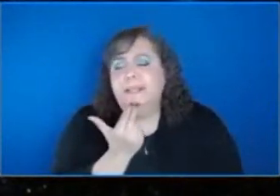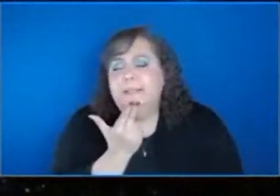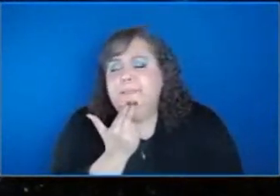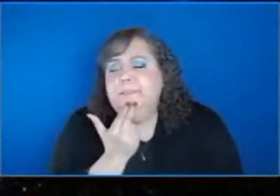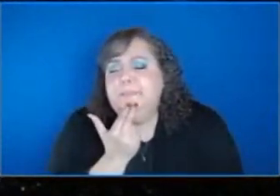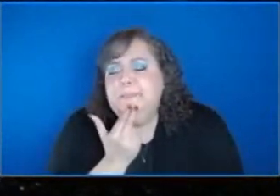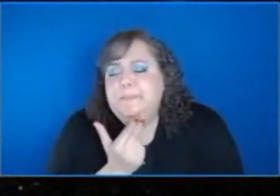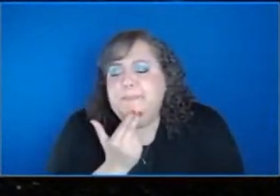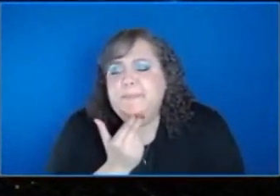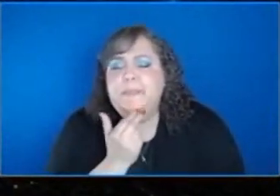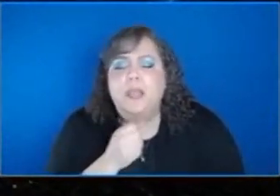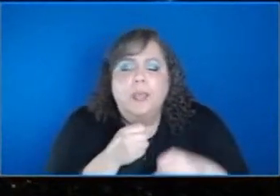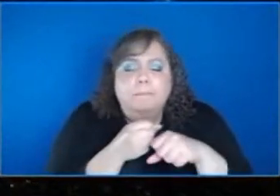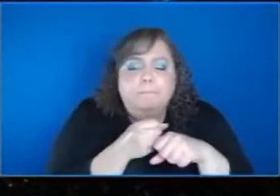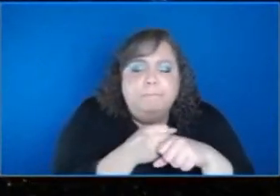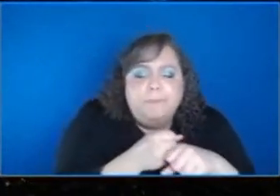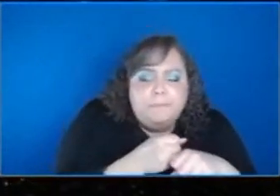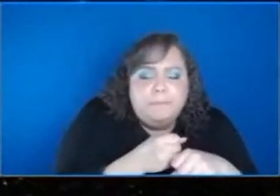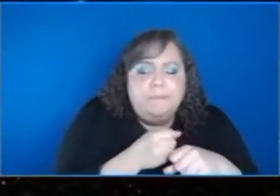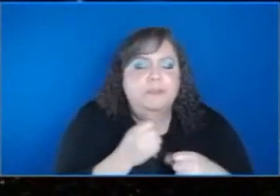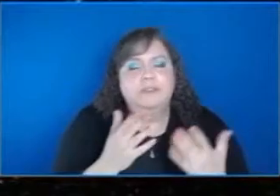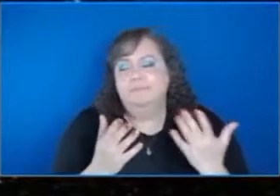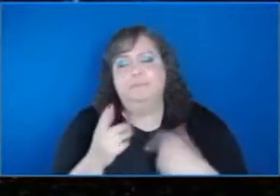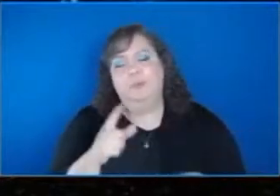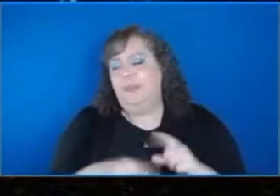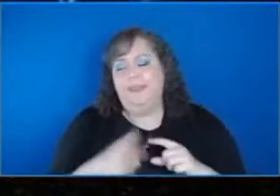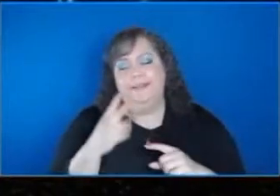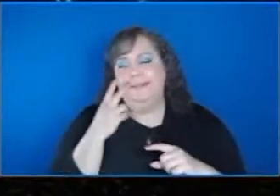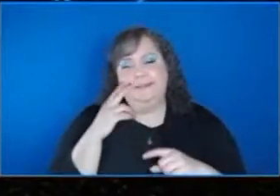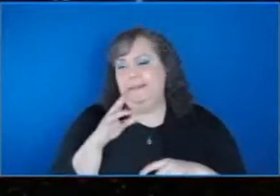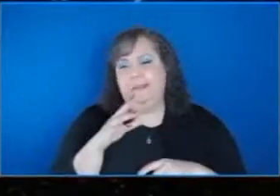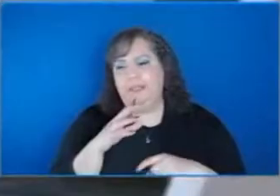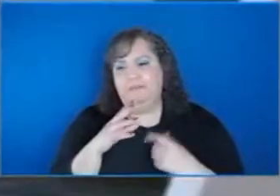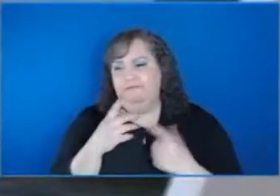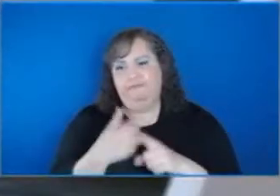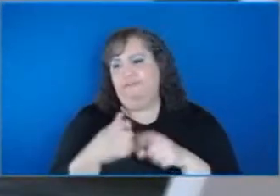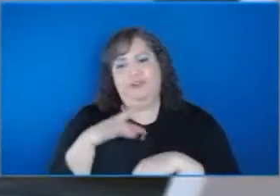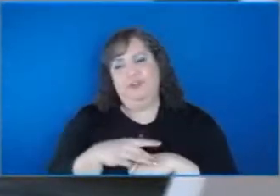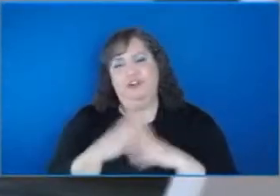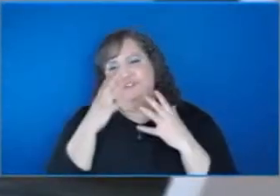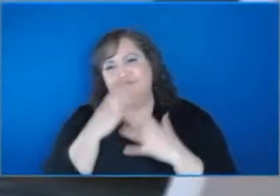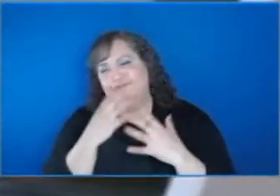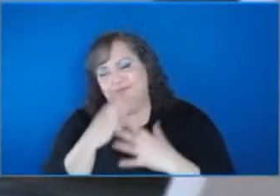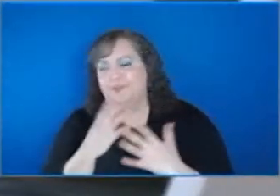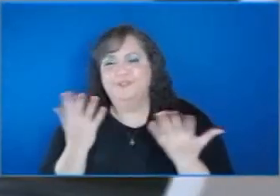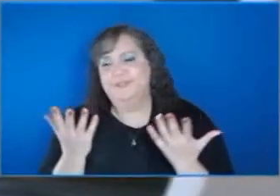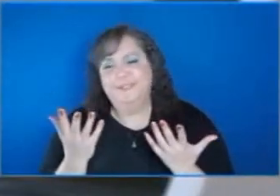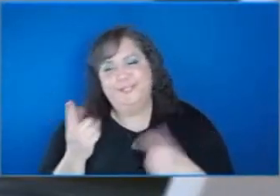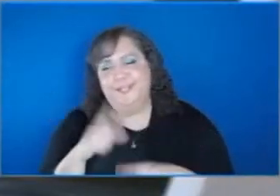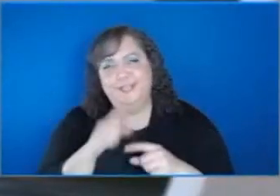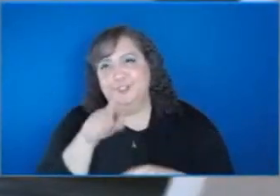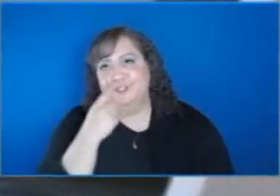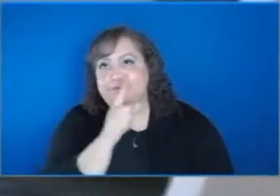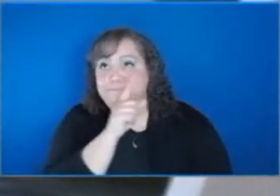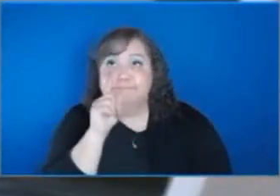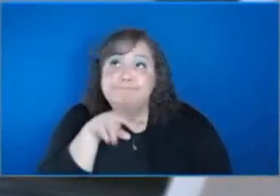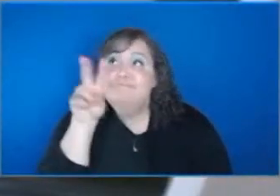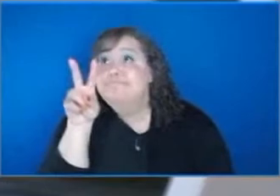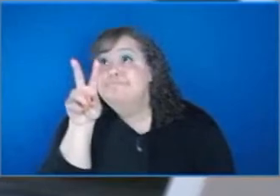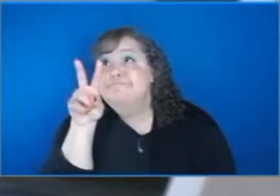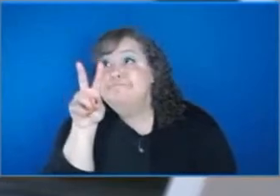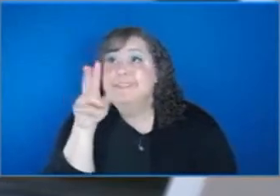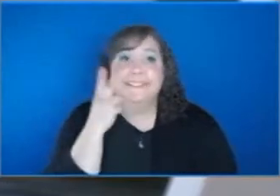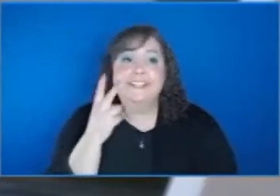so you're not even be able to see it on that scale model over there. So it's not going to be the sort of thing that you can look up and see, but the images coming back will be